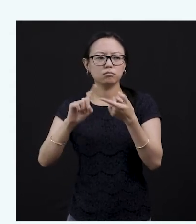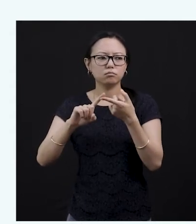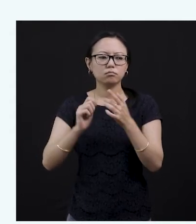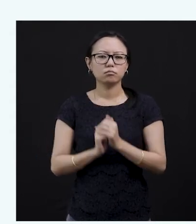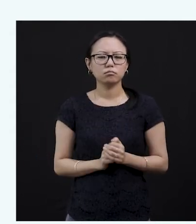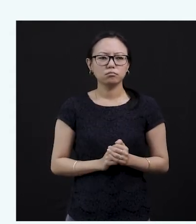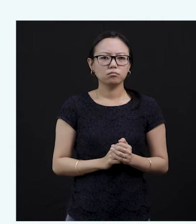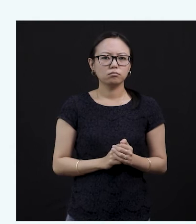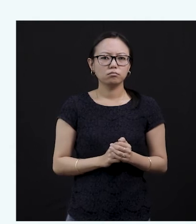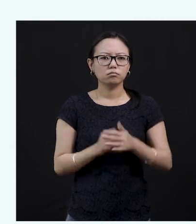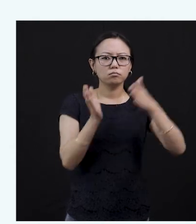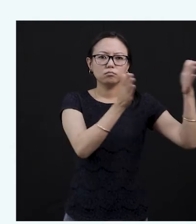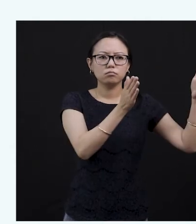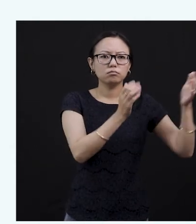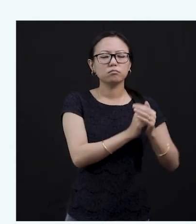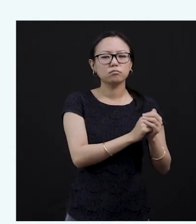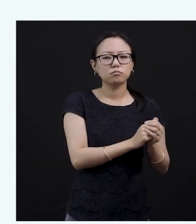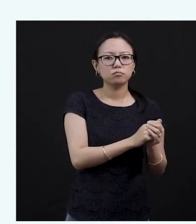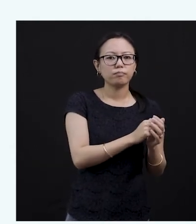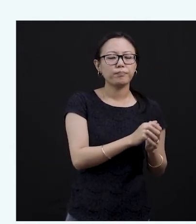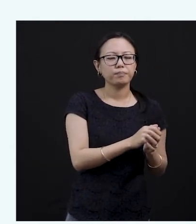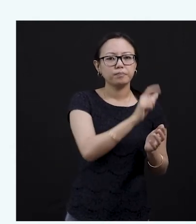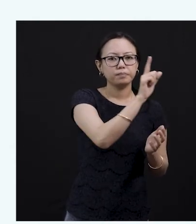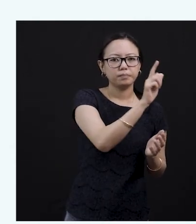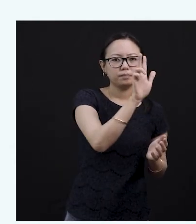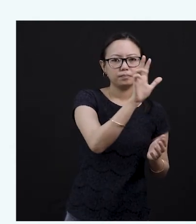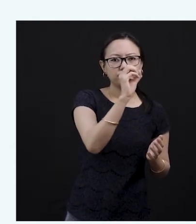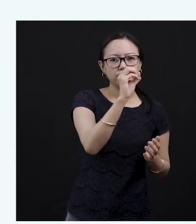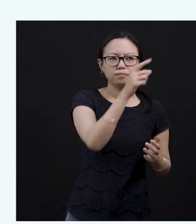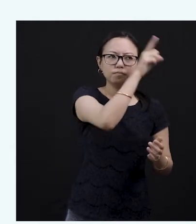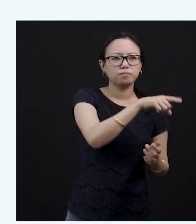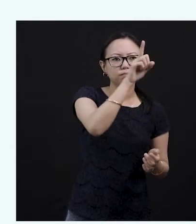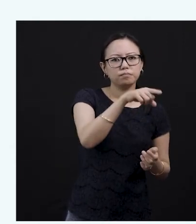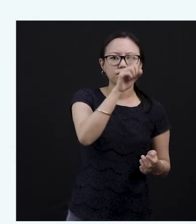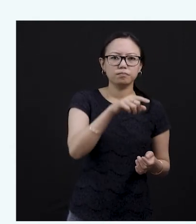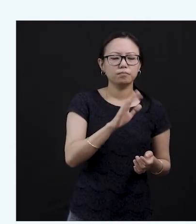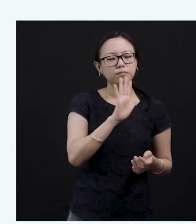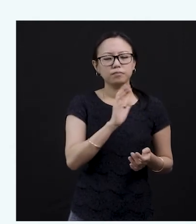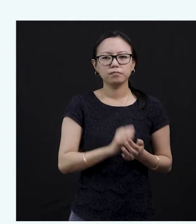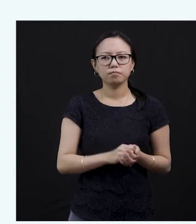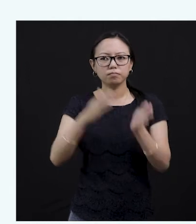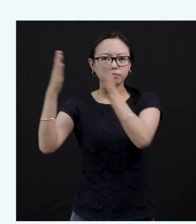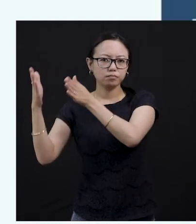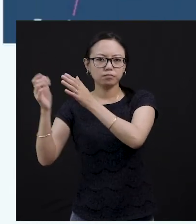180 lines, then from the 0 degree to the entire east has 180